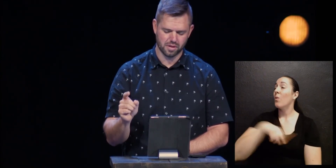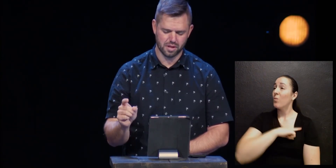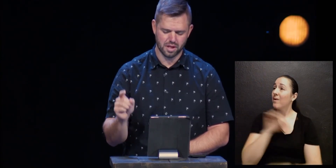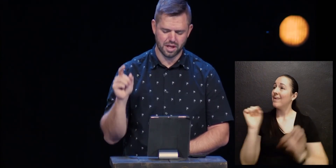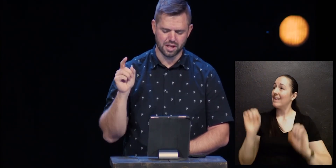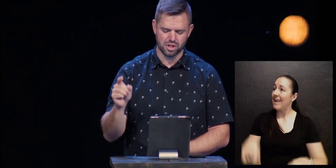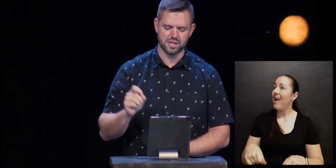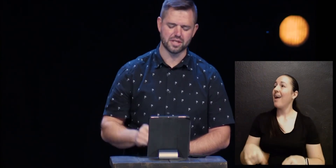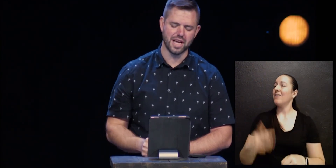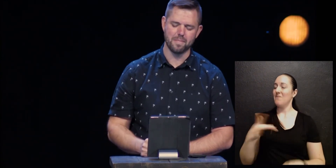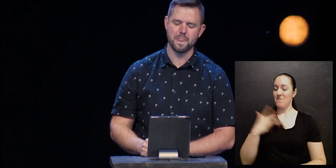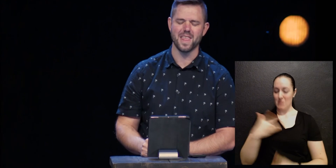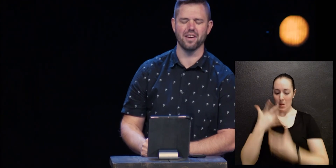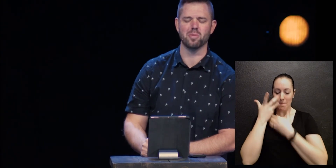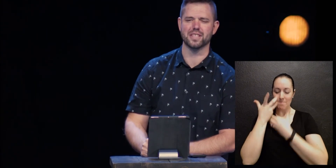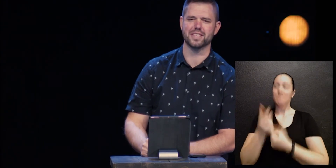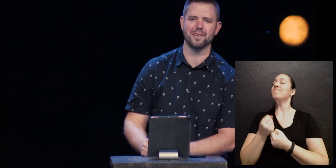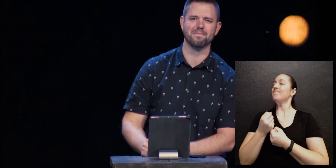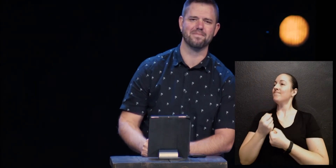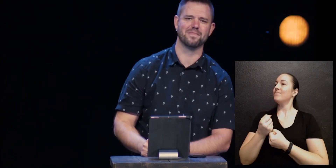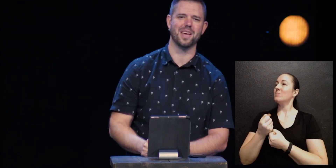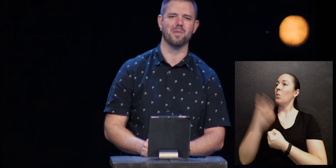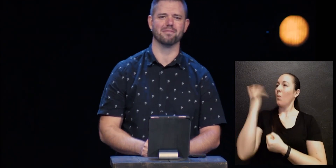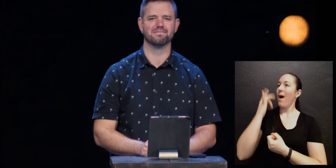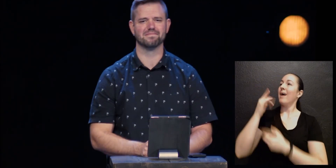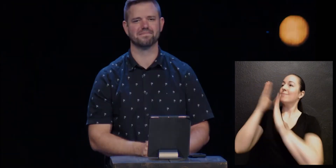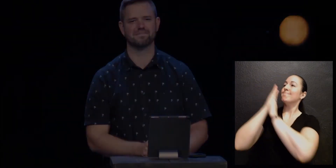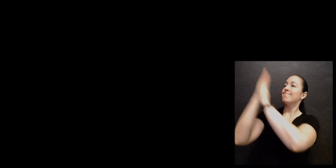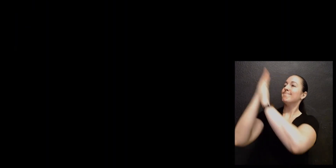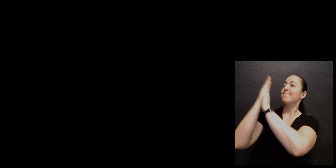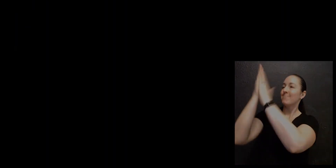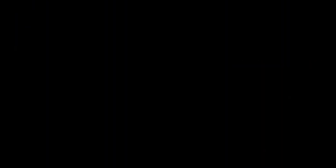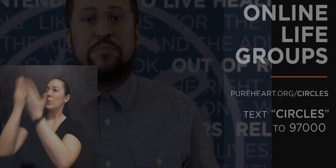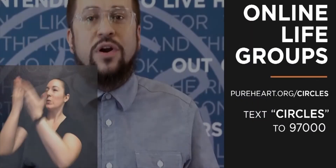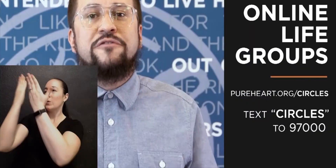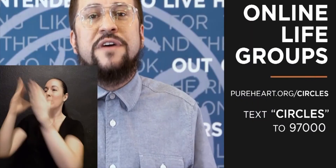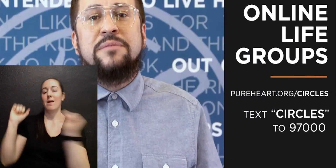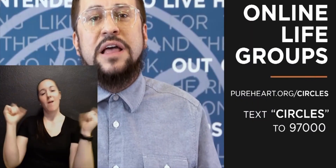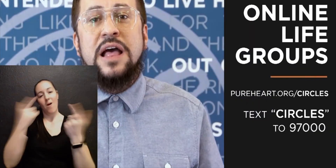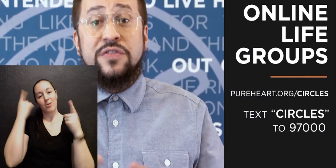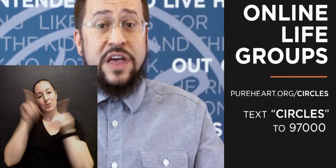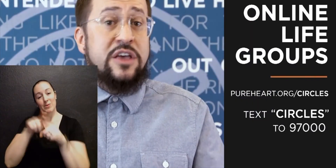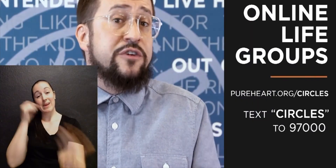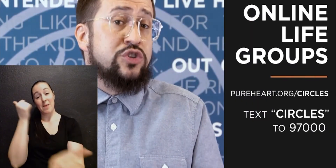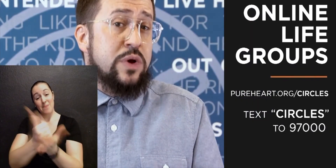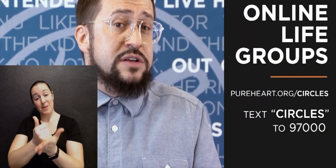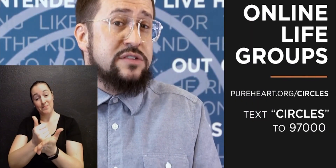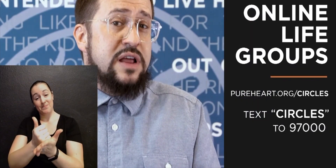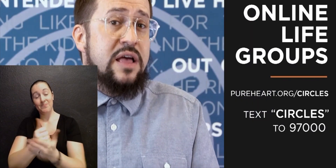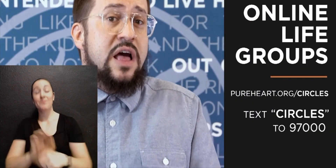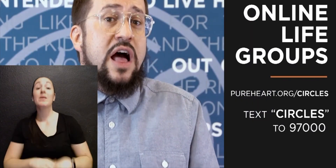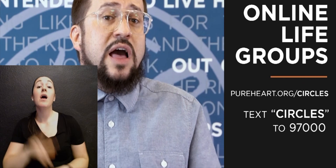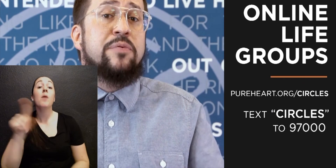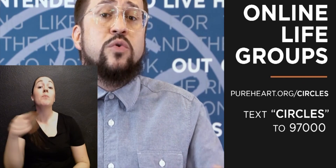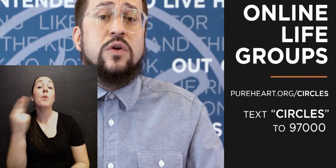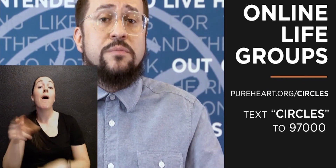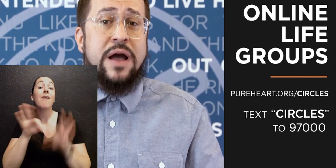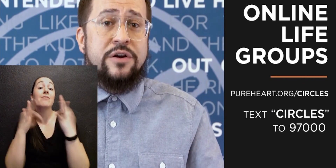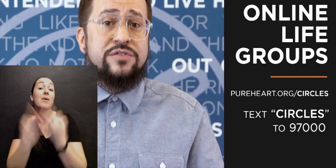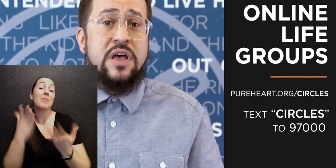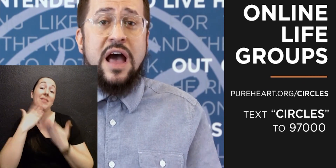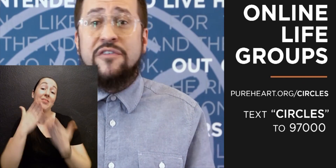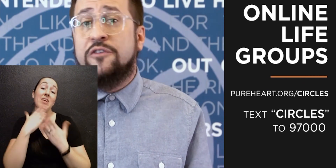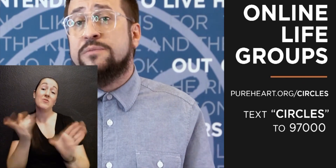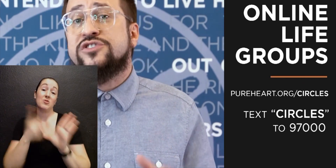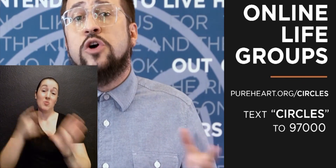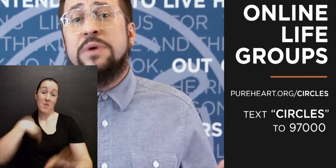you. In Jesus' name, and everybody said, amen. Pure Heart family, thank you for joining us today. A couple quick